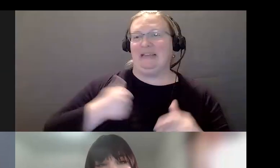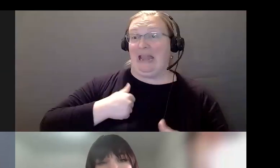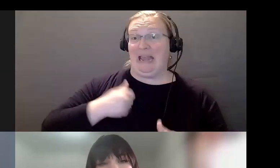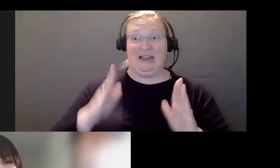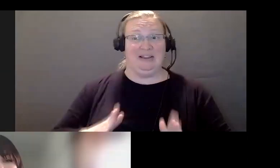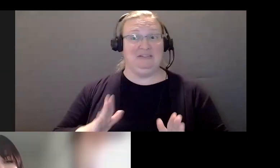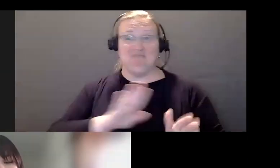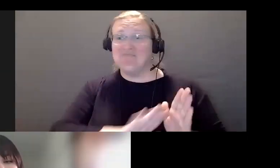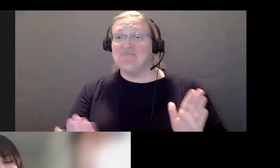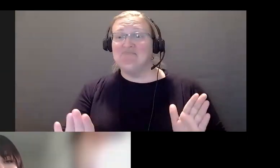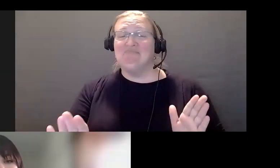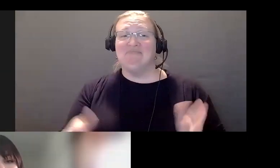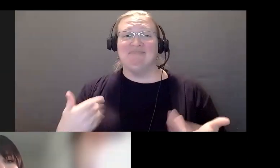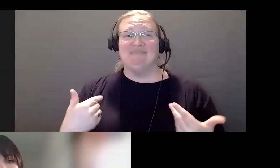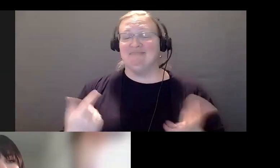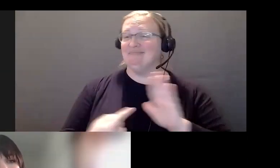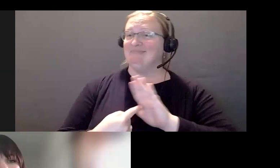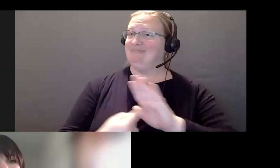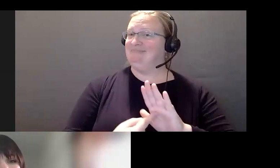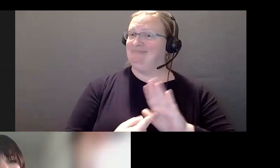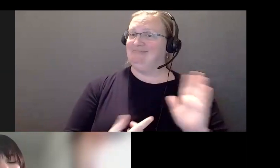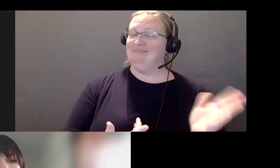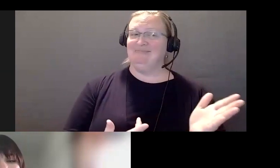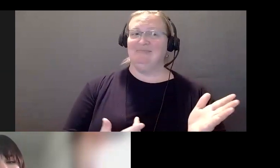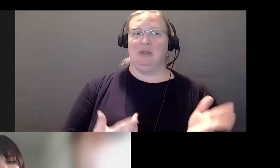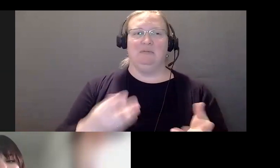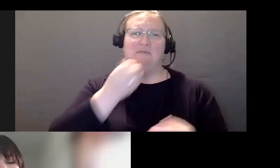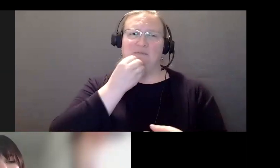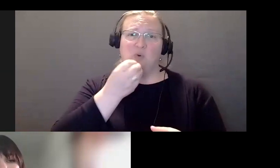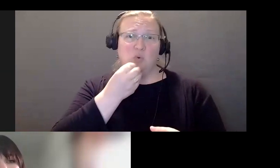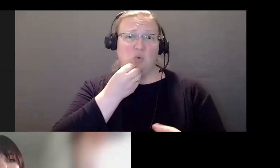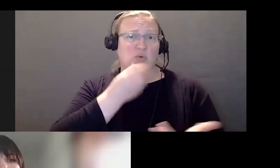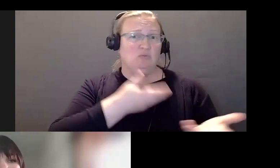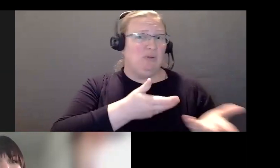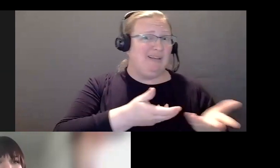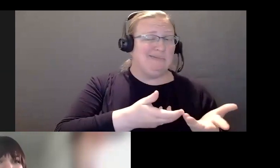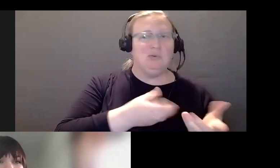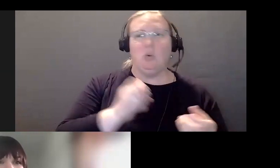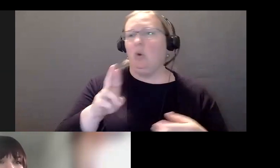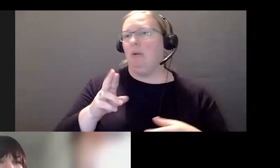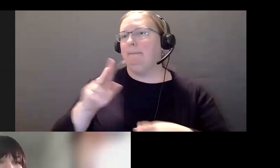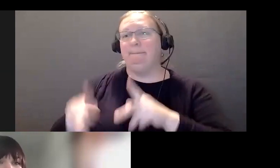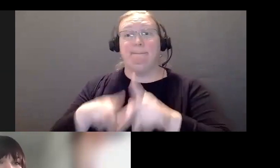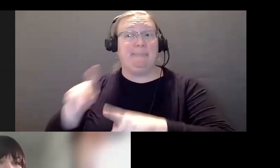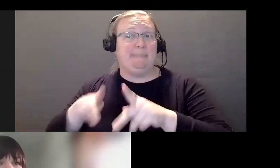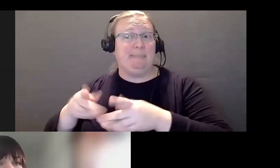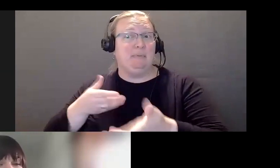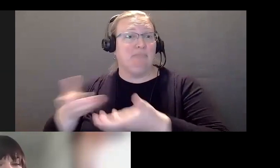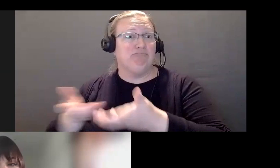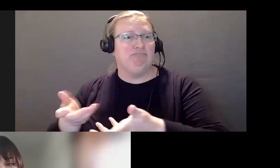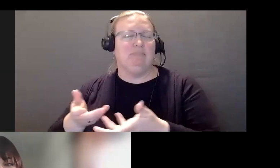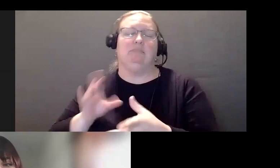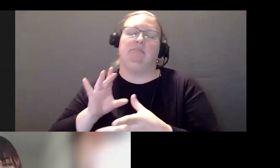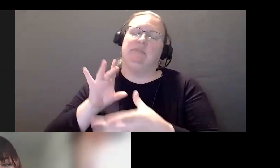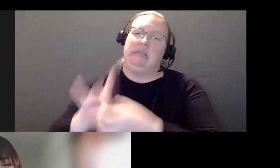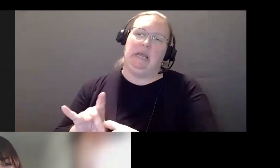And I would most likely be doing something with food or with people. Nice. Because I love to connect with people